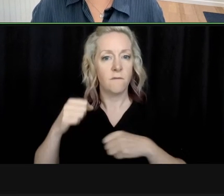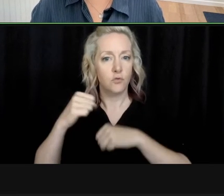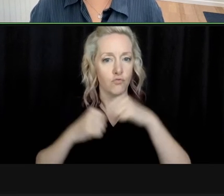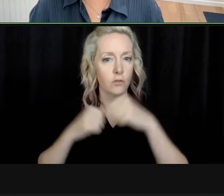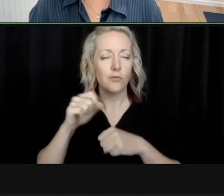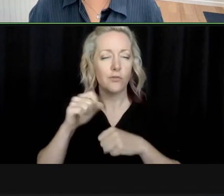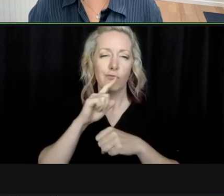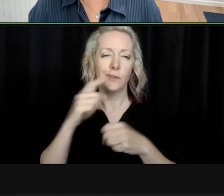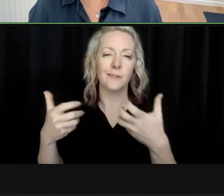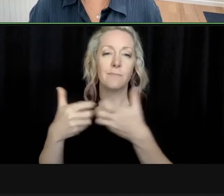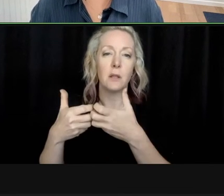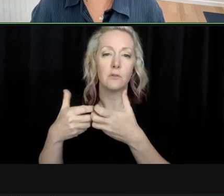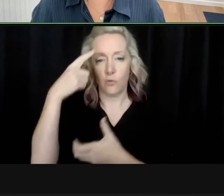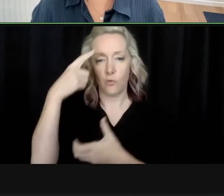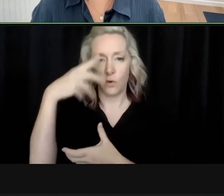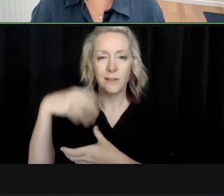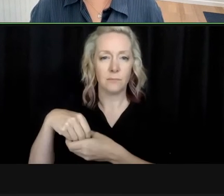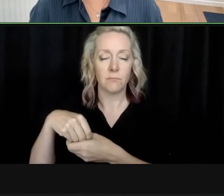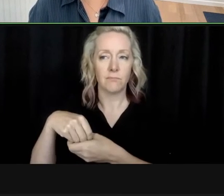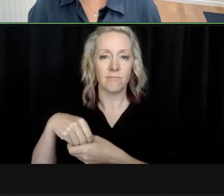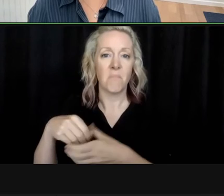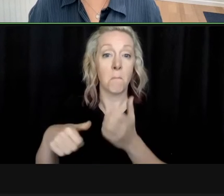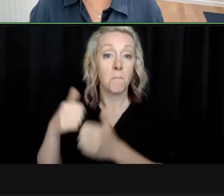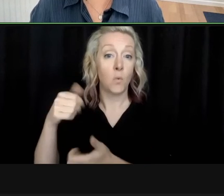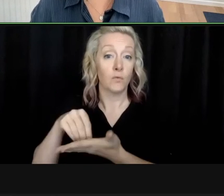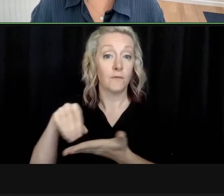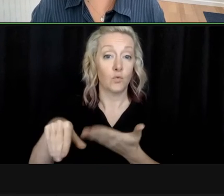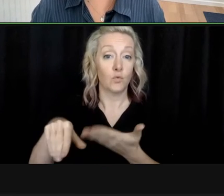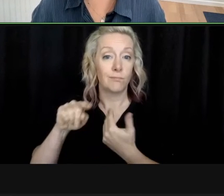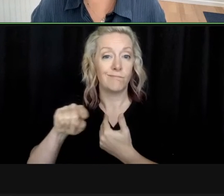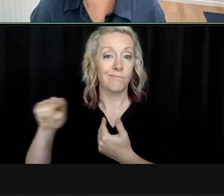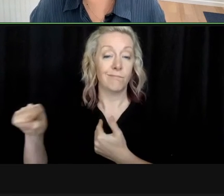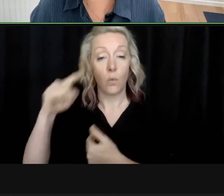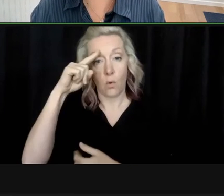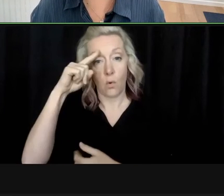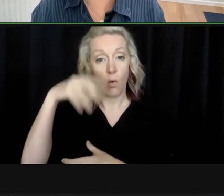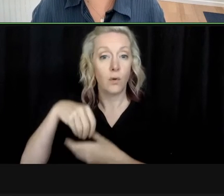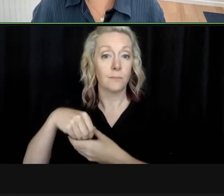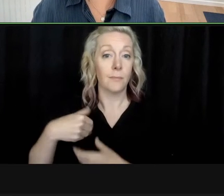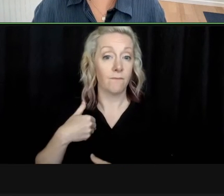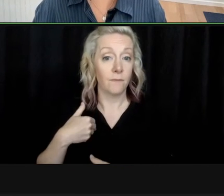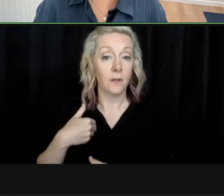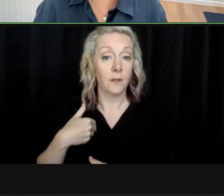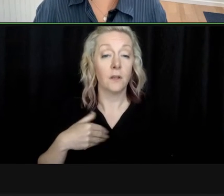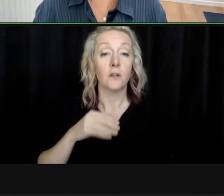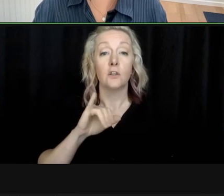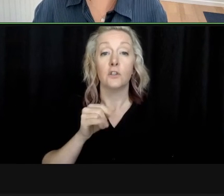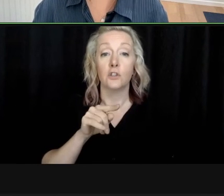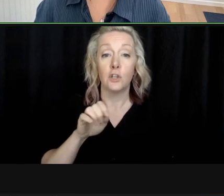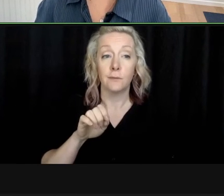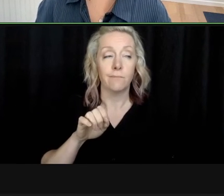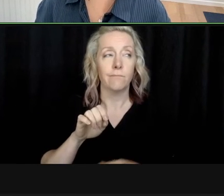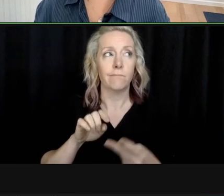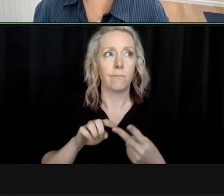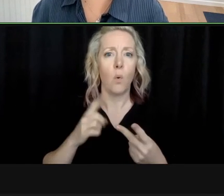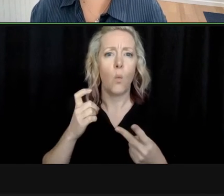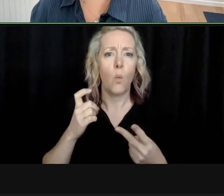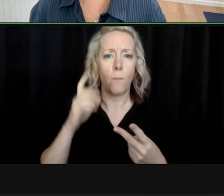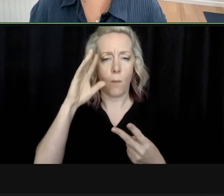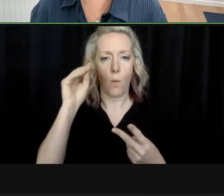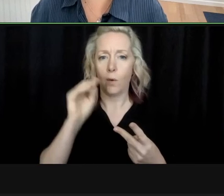for individuals with autism. Almost all the kids in the class had autism. Jet and one other boy didn't,